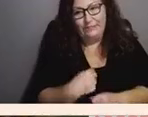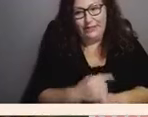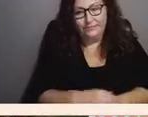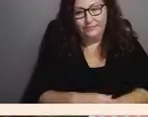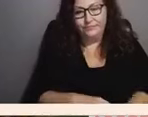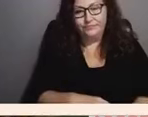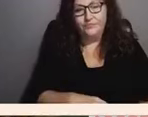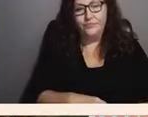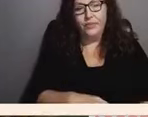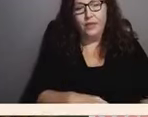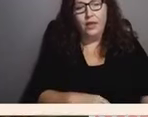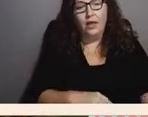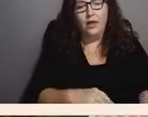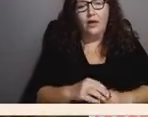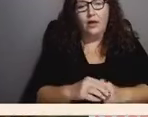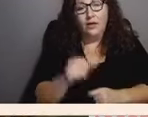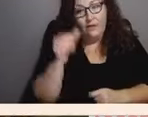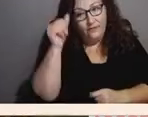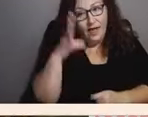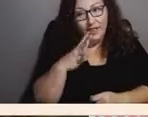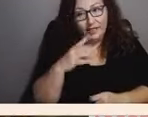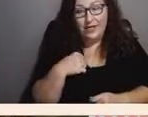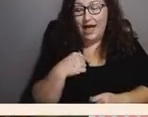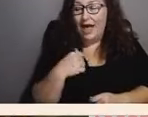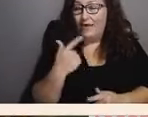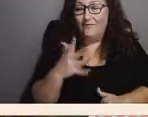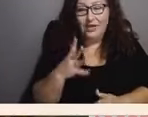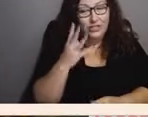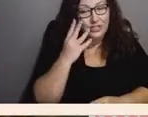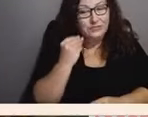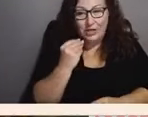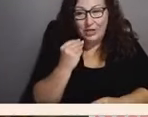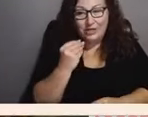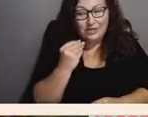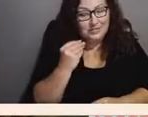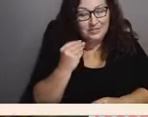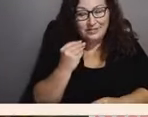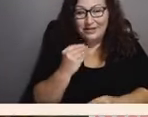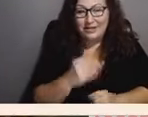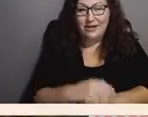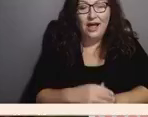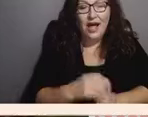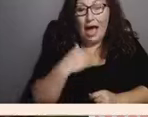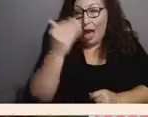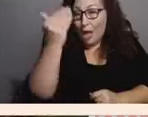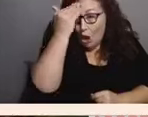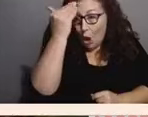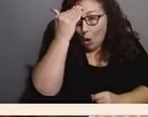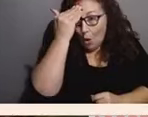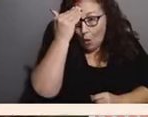fellas, I've been there, done it, got the t-shirt, I know.